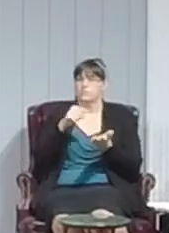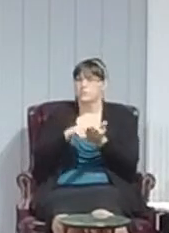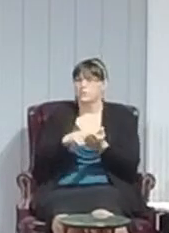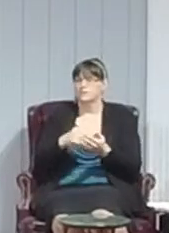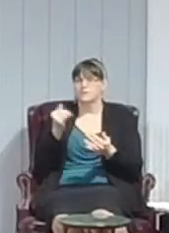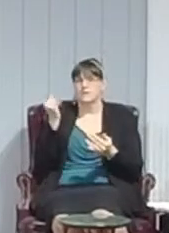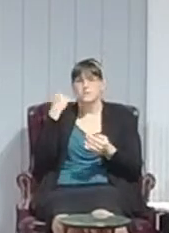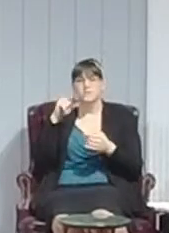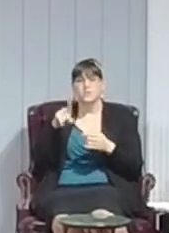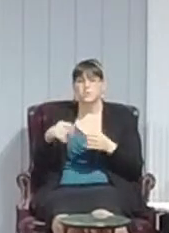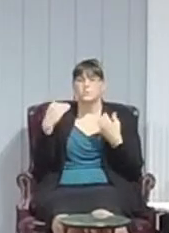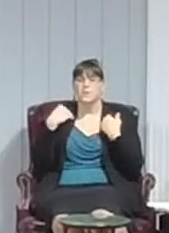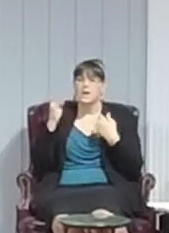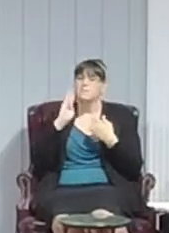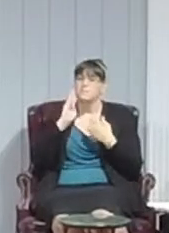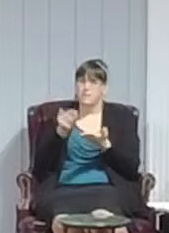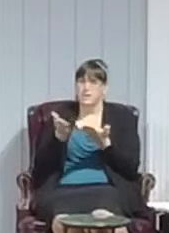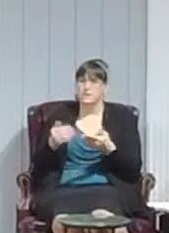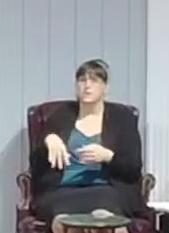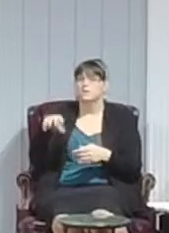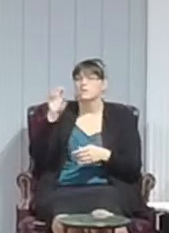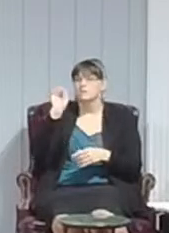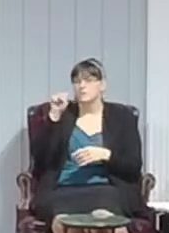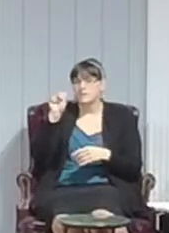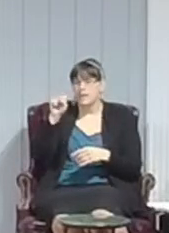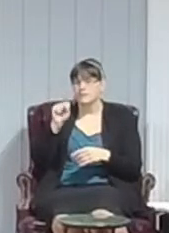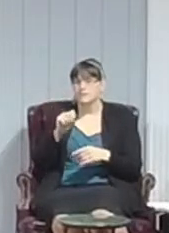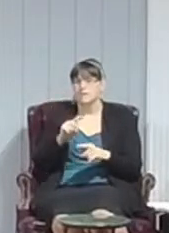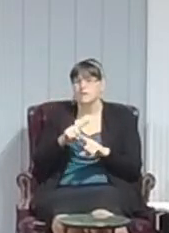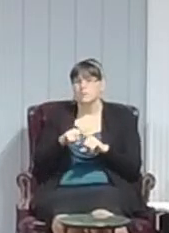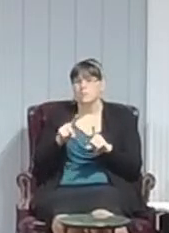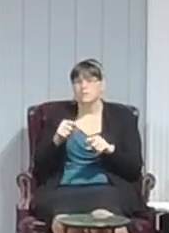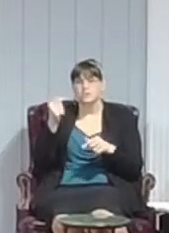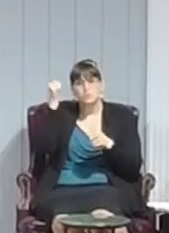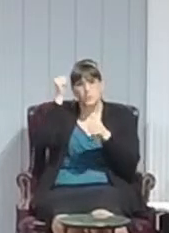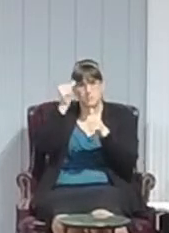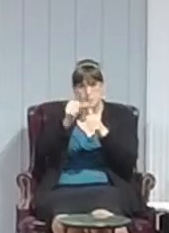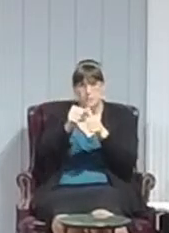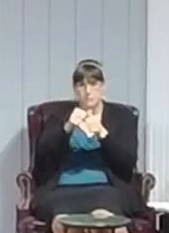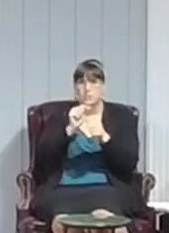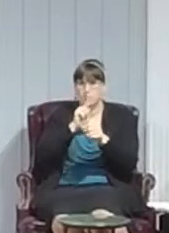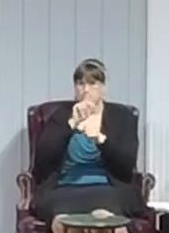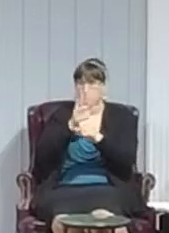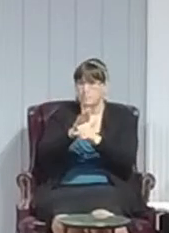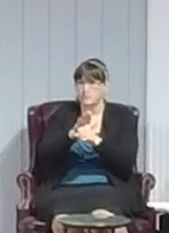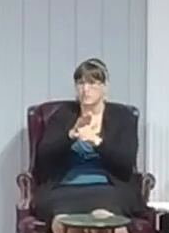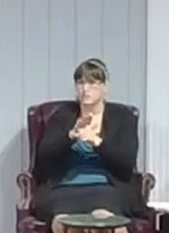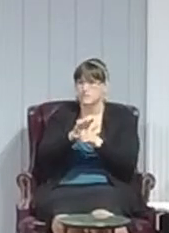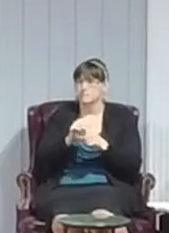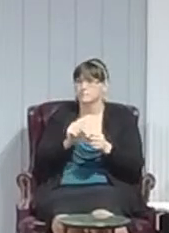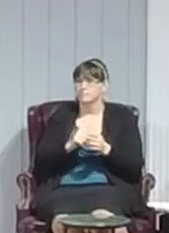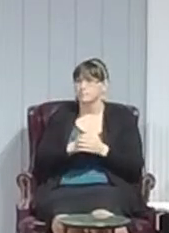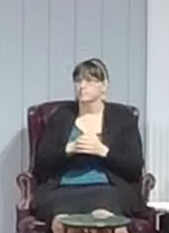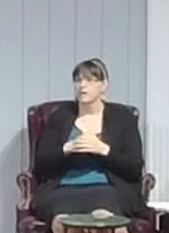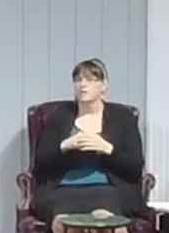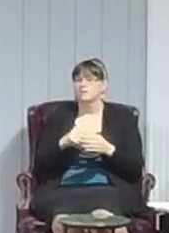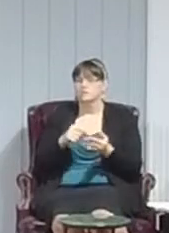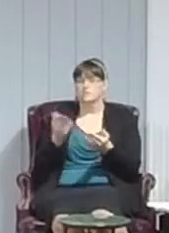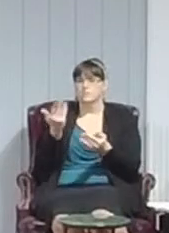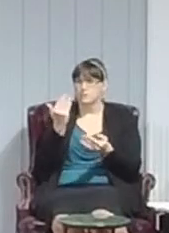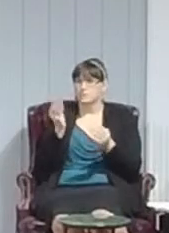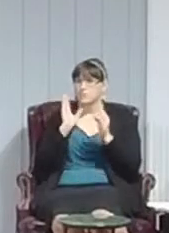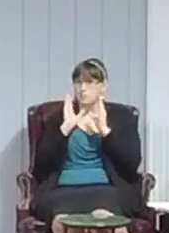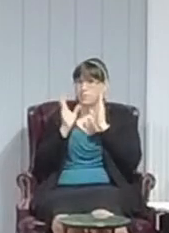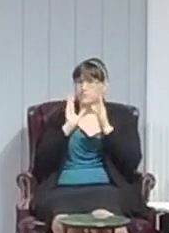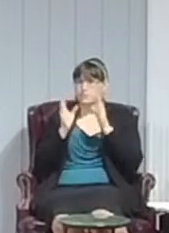you'd just been here, he wouldn't have died. Yes, but don't you remember, Mary, what the promise is? And I know I'm paraphrasing, but these are the conversations